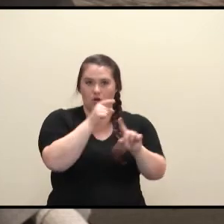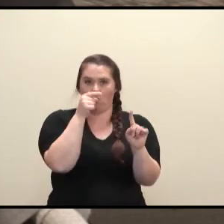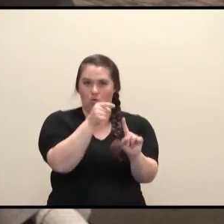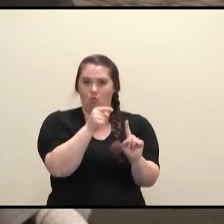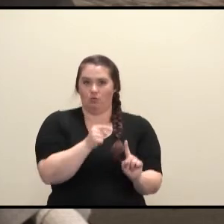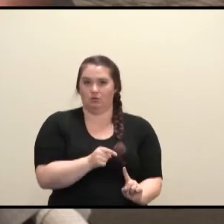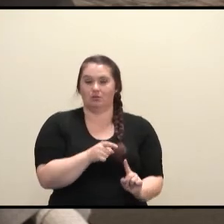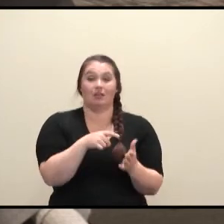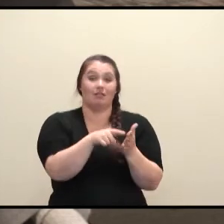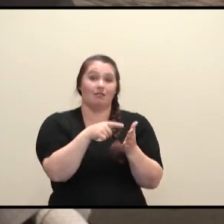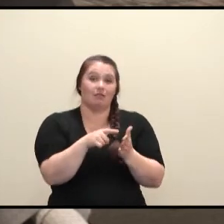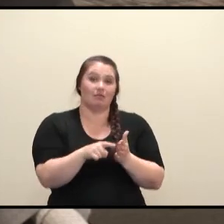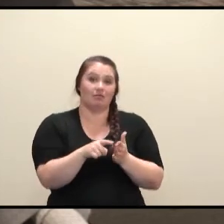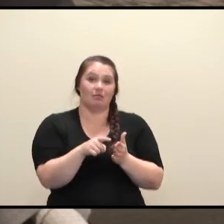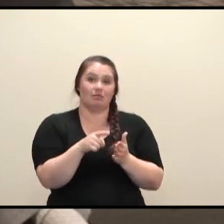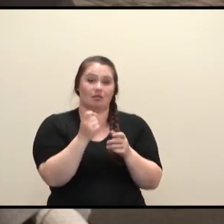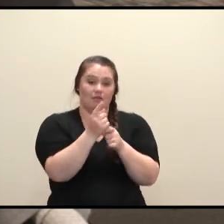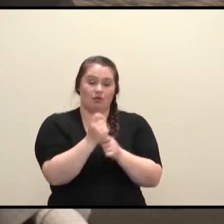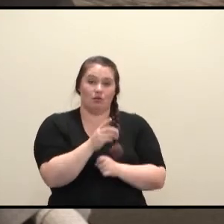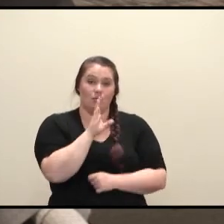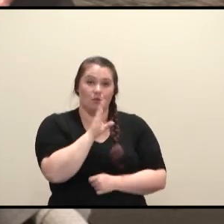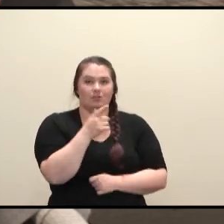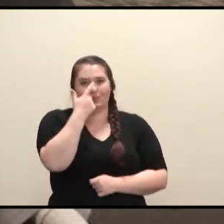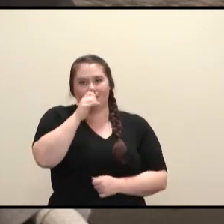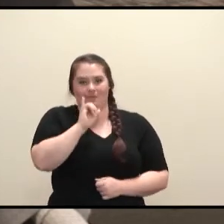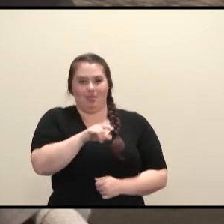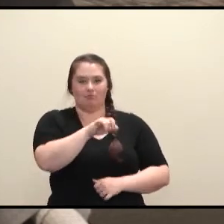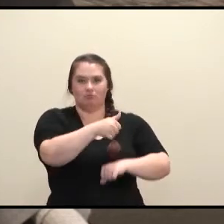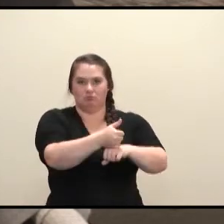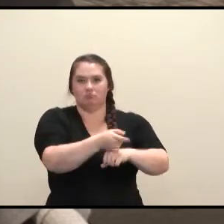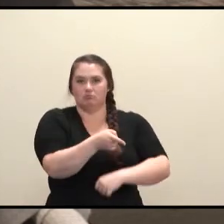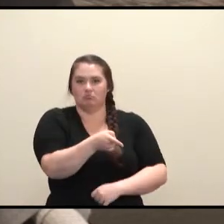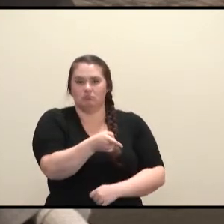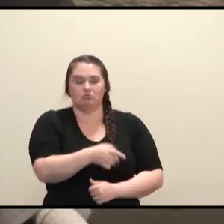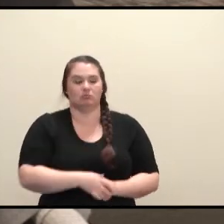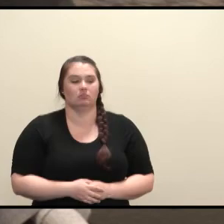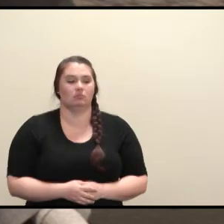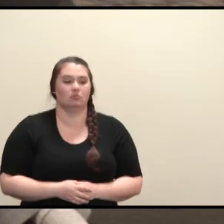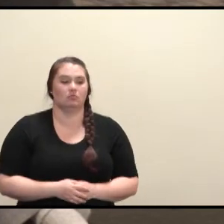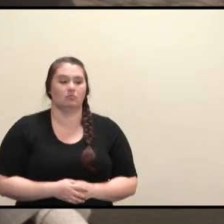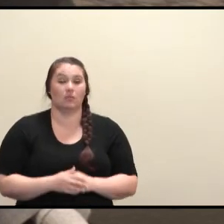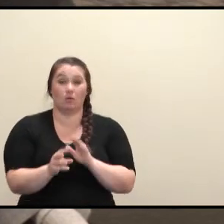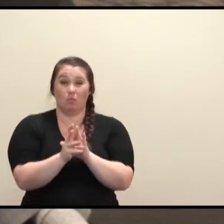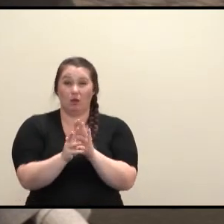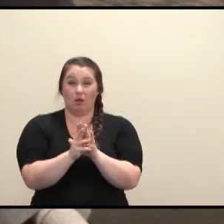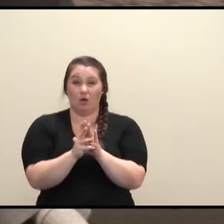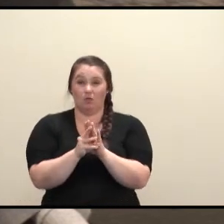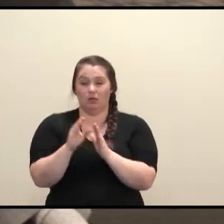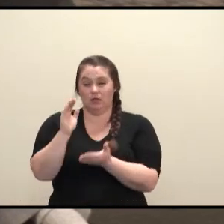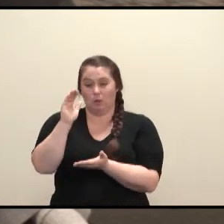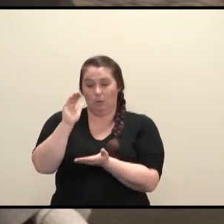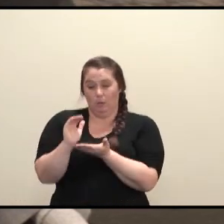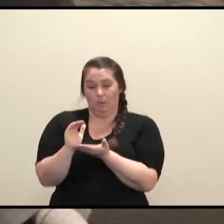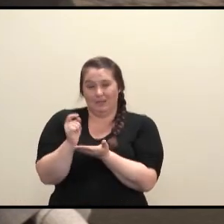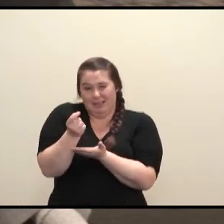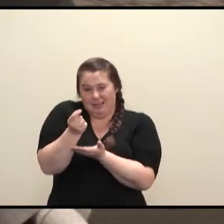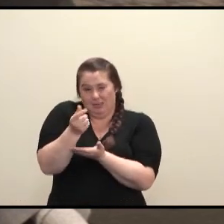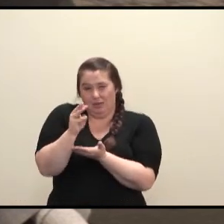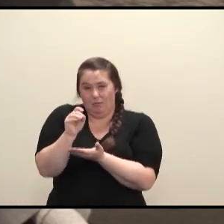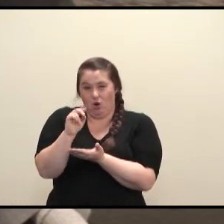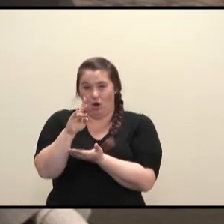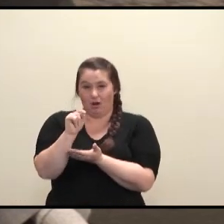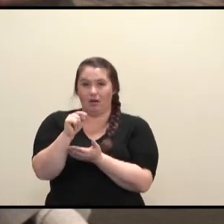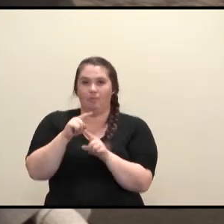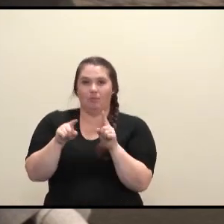pay maintenance every year is because of that. Now, I will say, Waco has dropped a little bit in the market this year, but you have to understand the market's